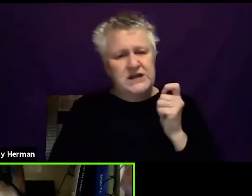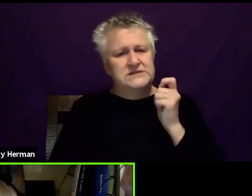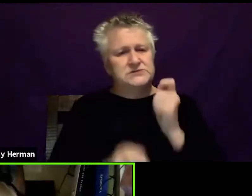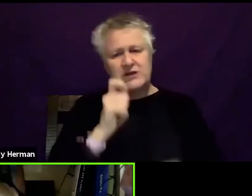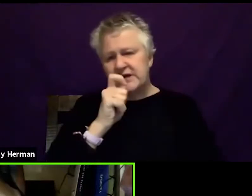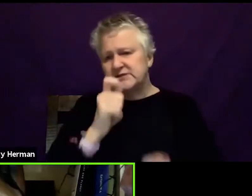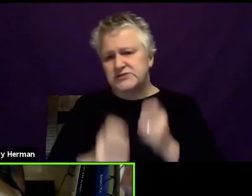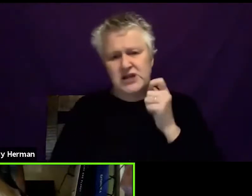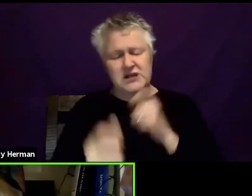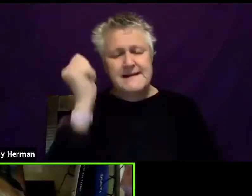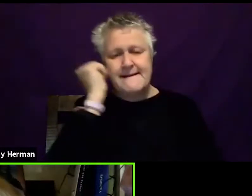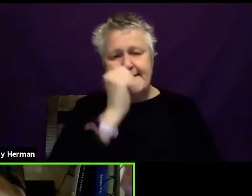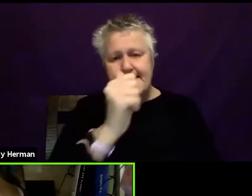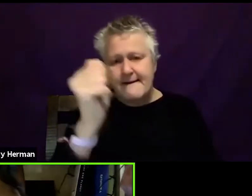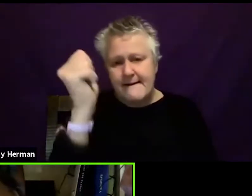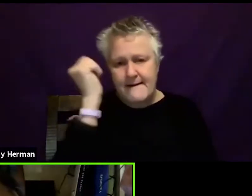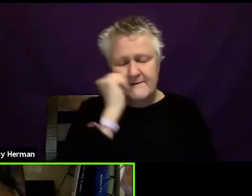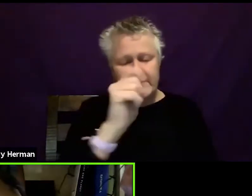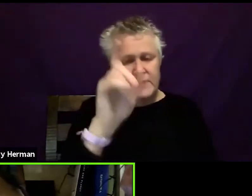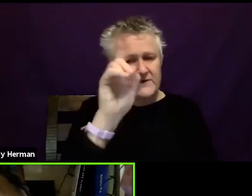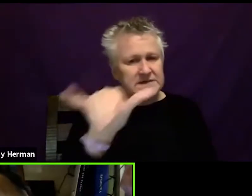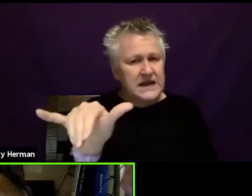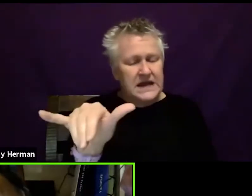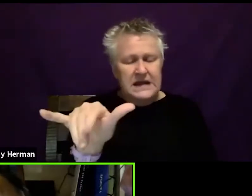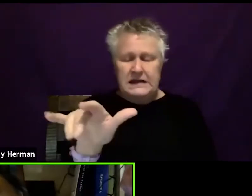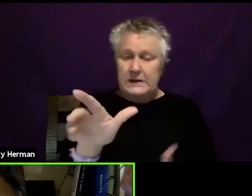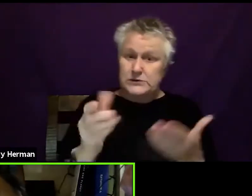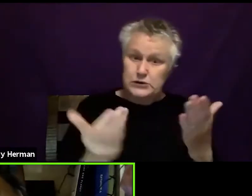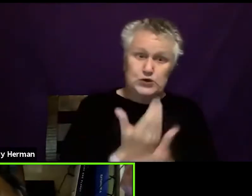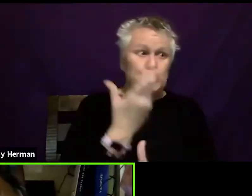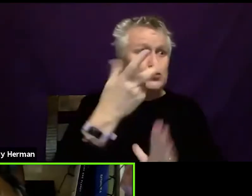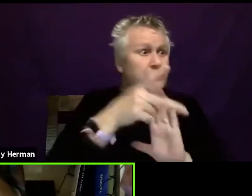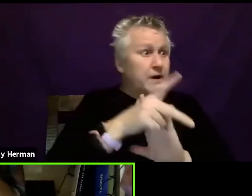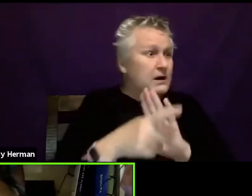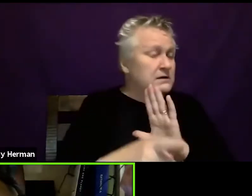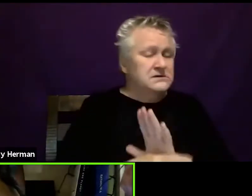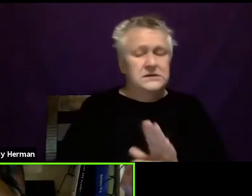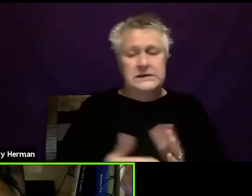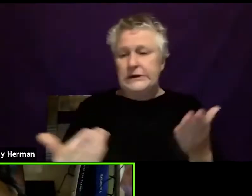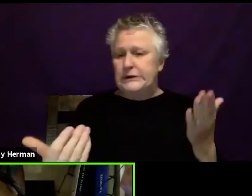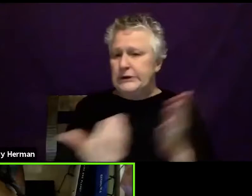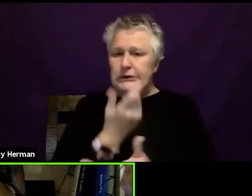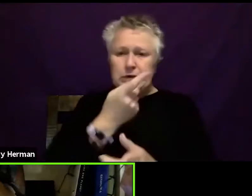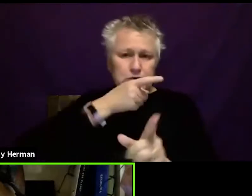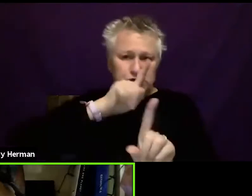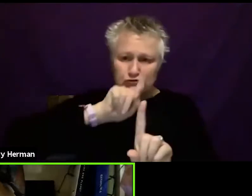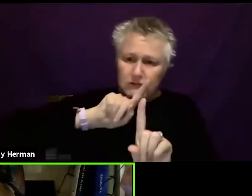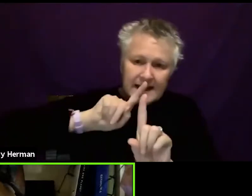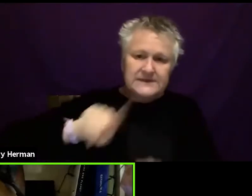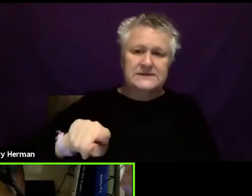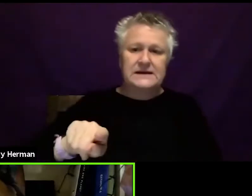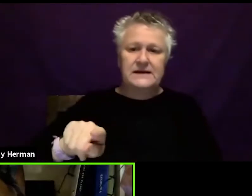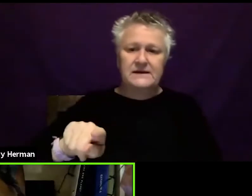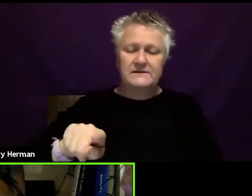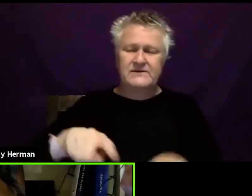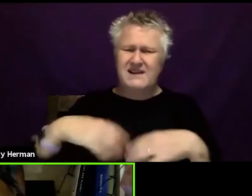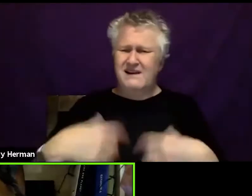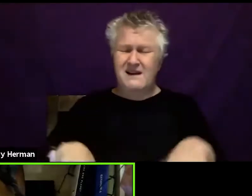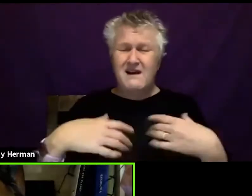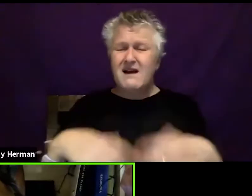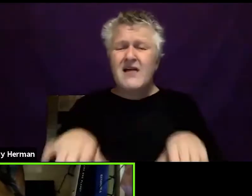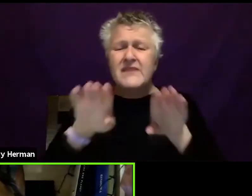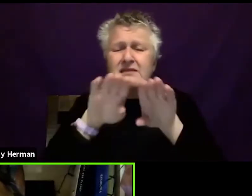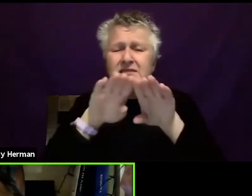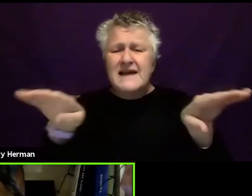was a new policy, a new directive. The level of incompetence has been shocking.